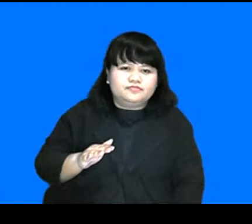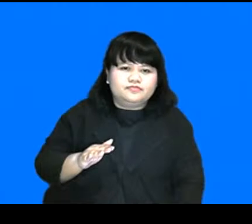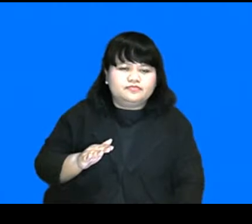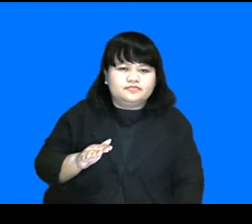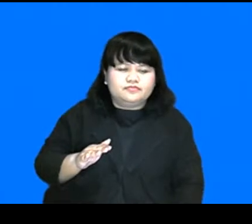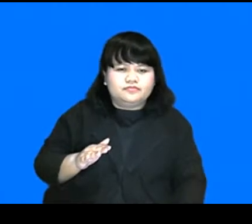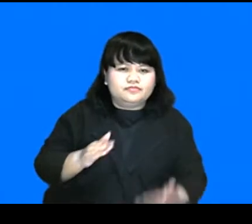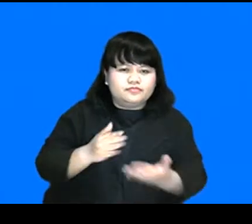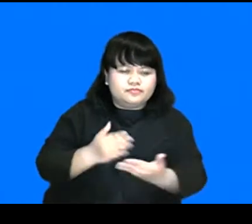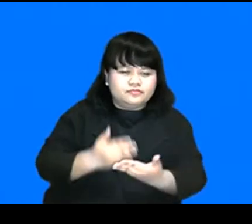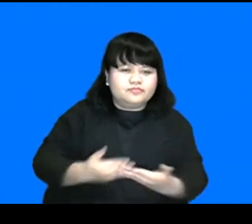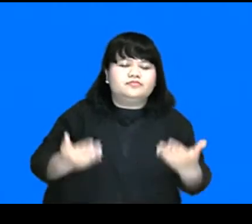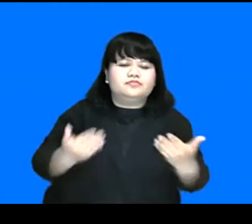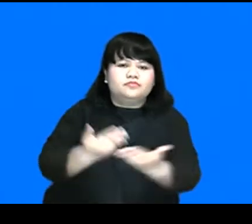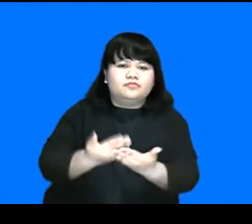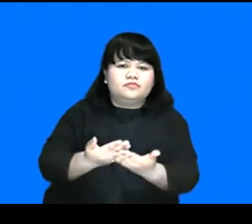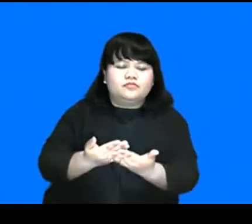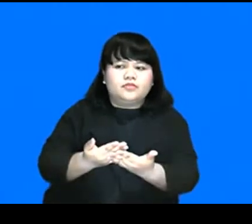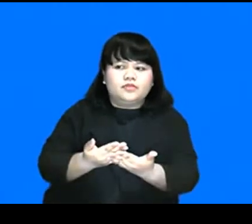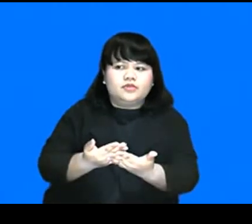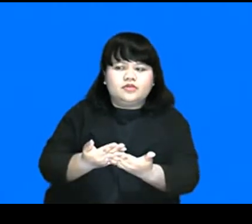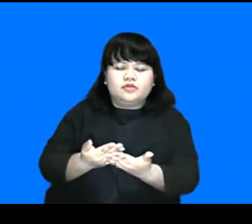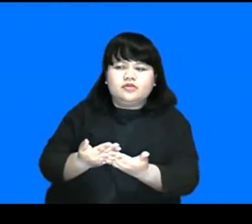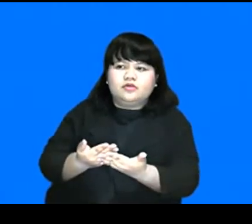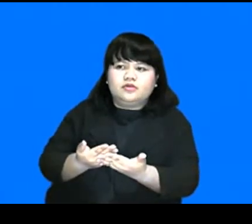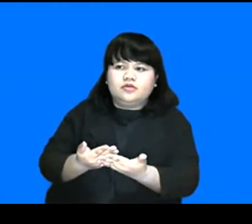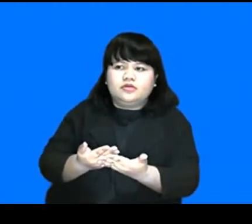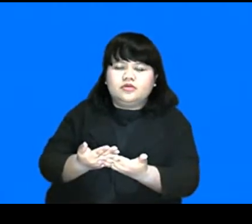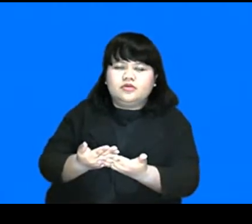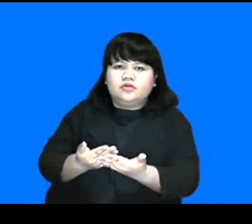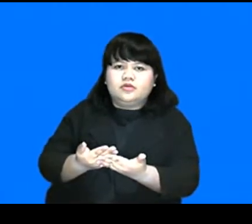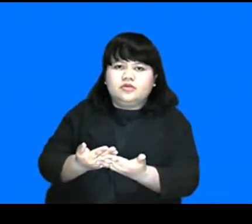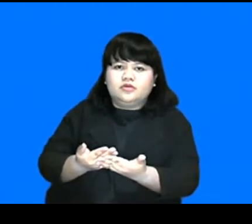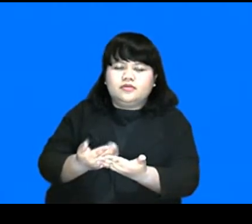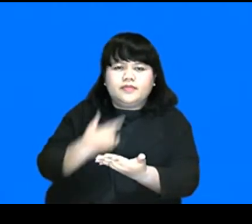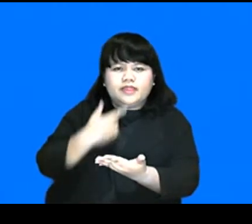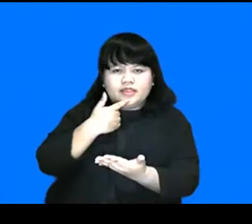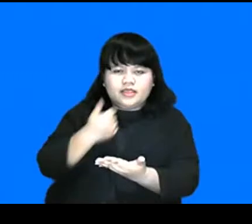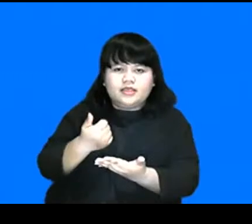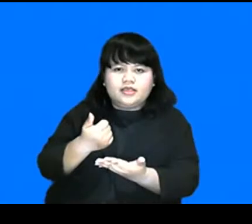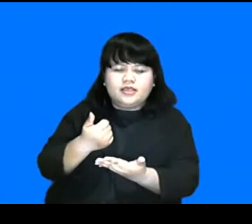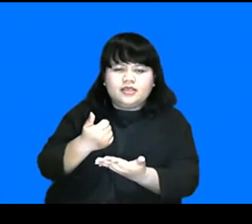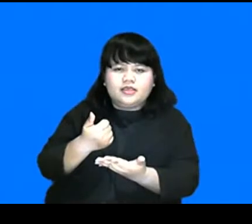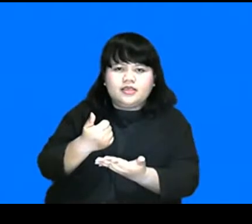and even the United Nations has even talked of like